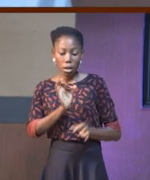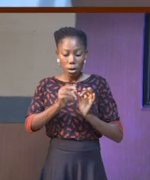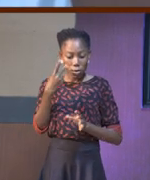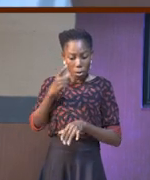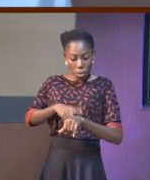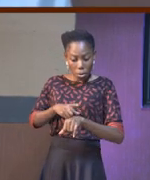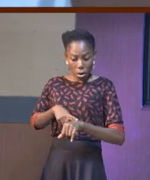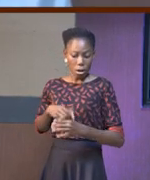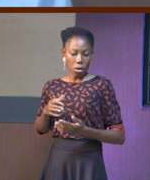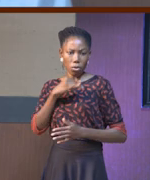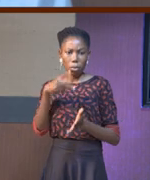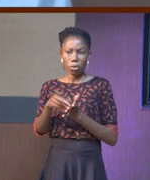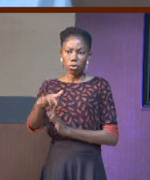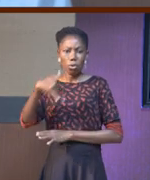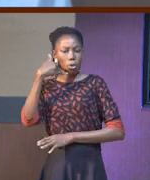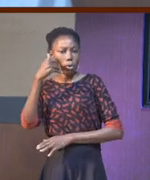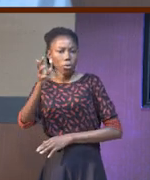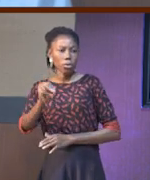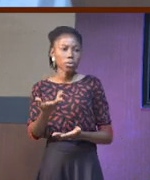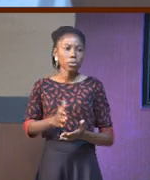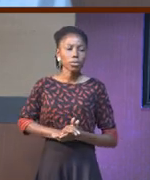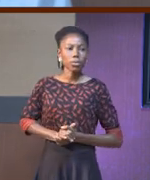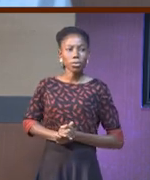defaults, you call on them.